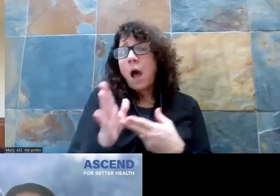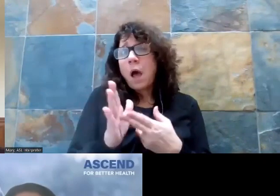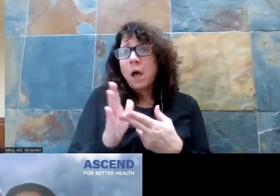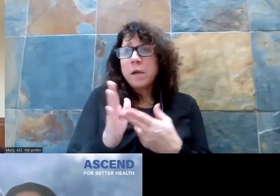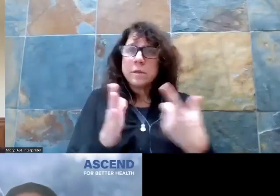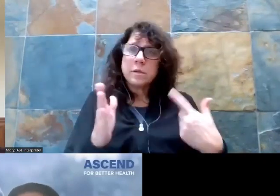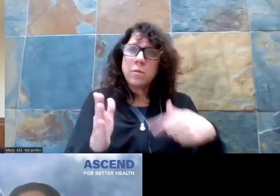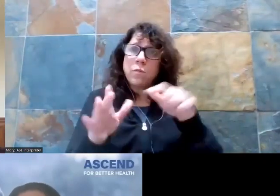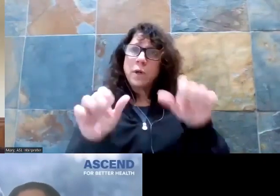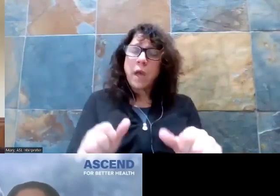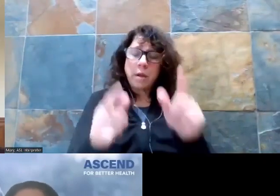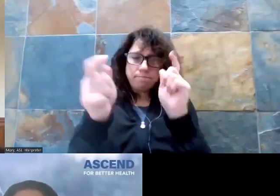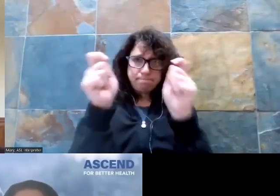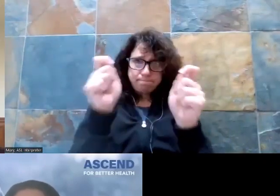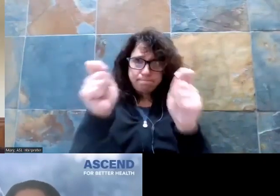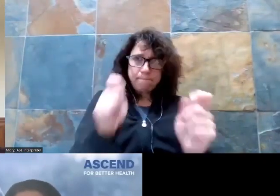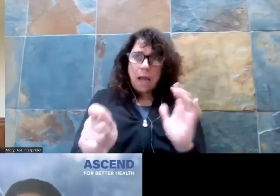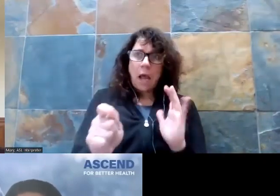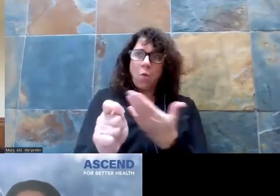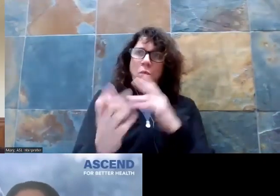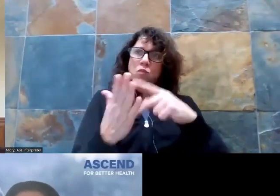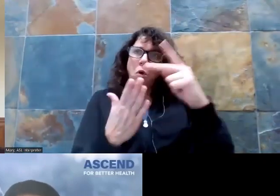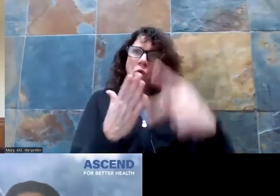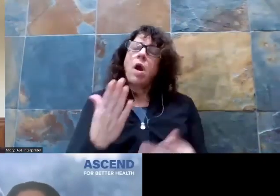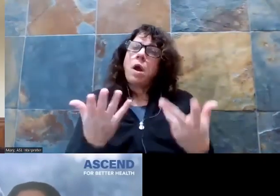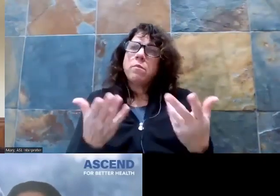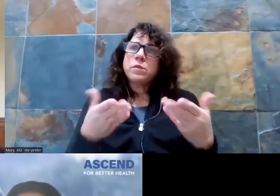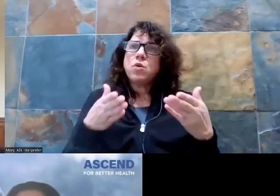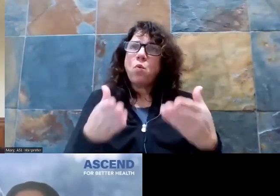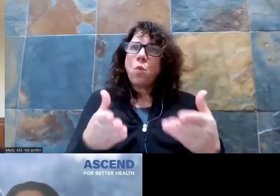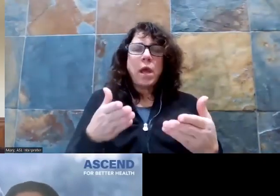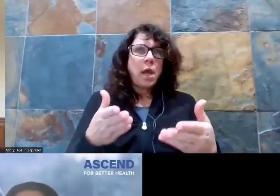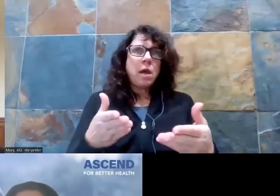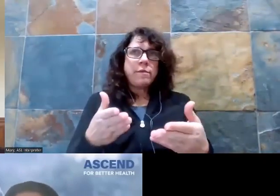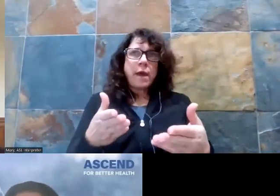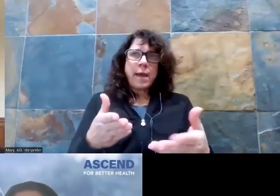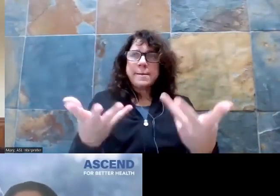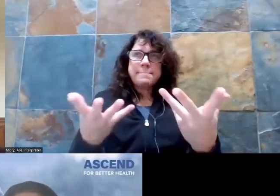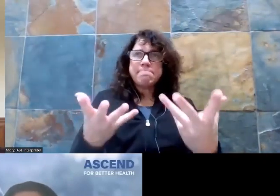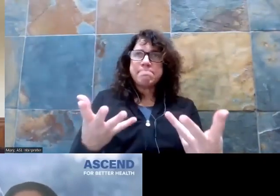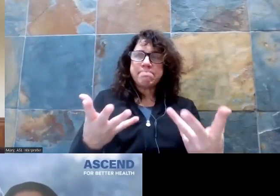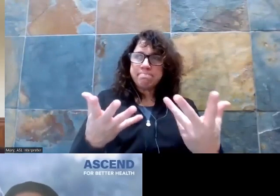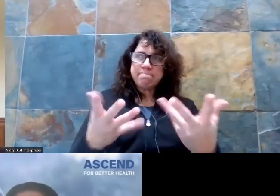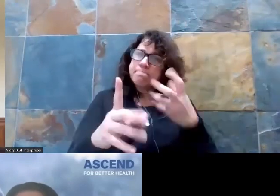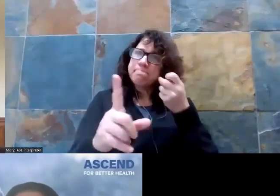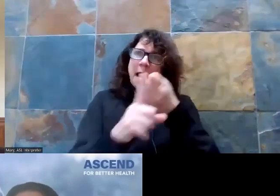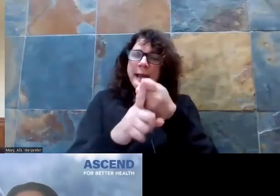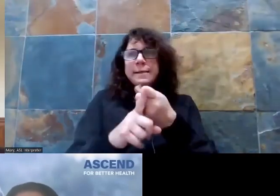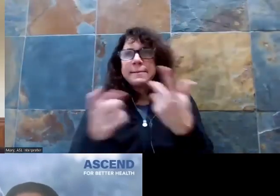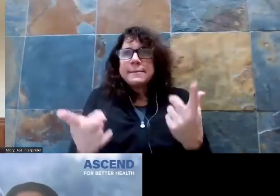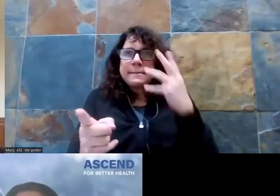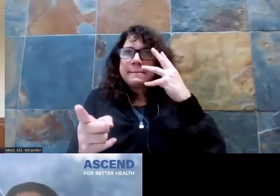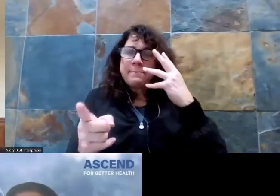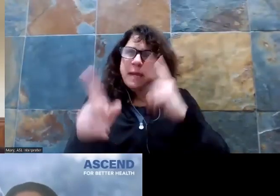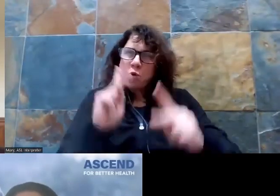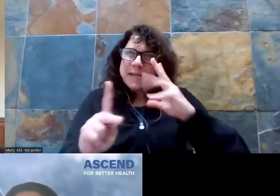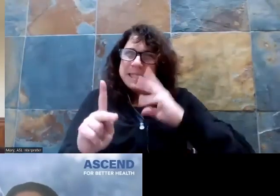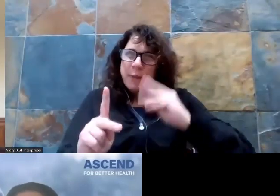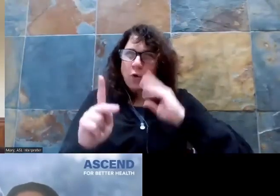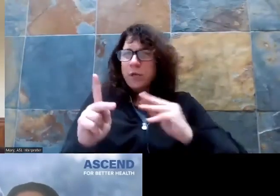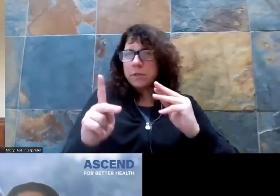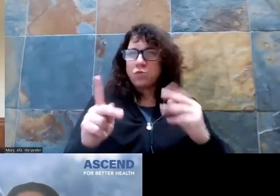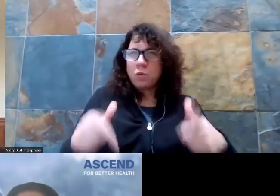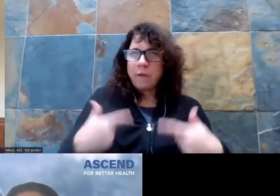can also tailor our programs in a way that speaks to the lived experience of those who are participating. You know,